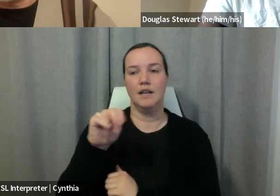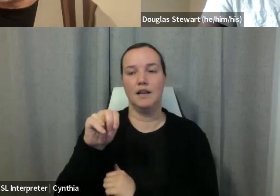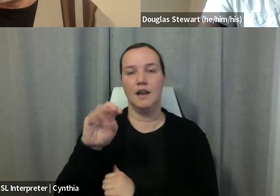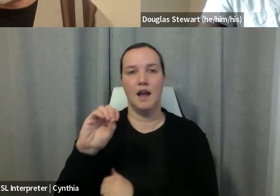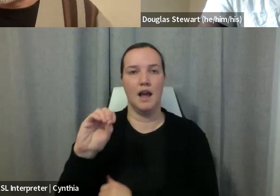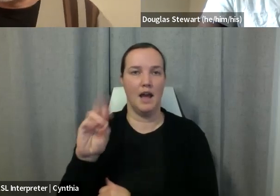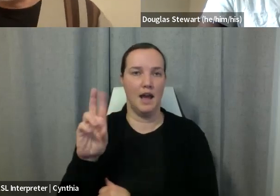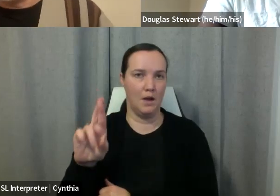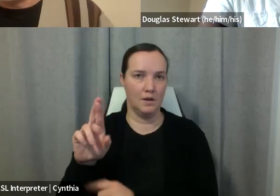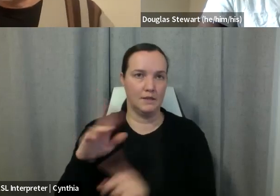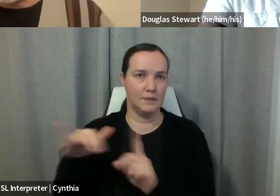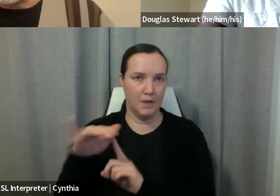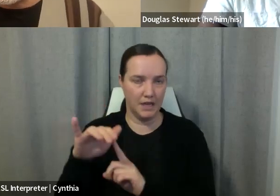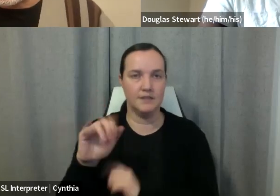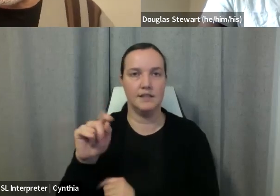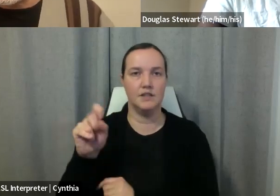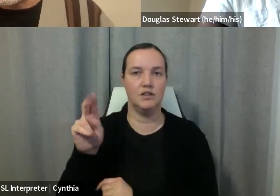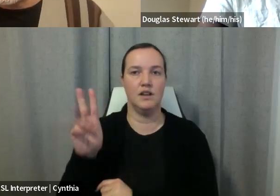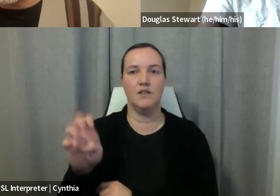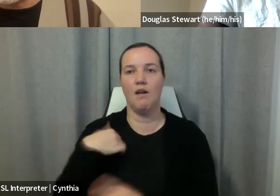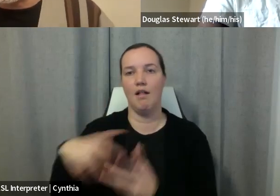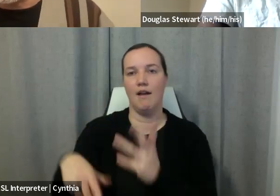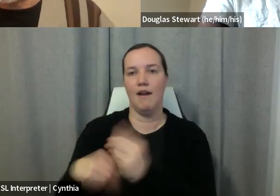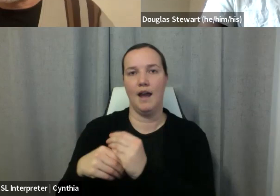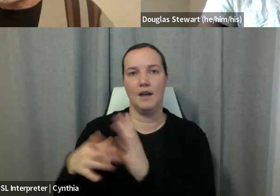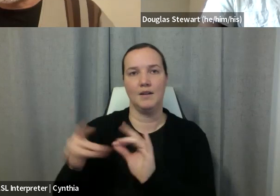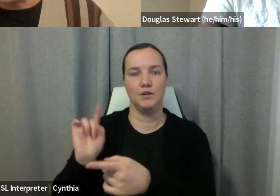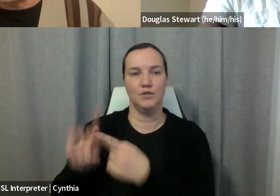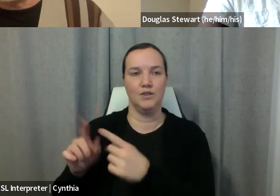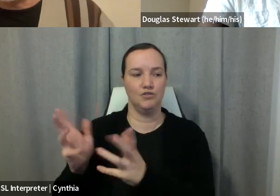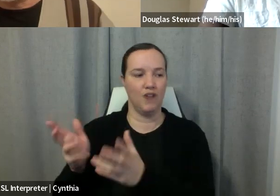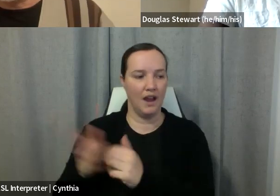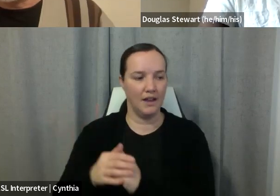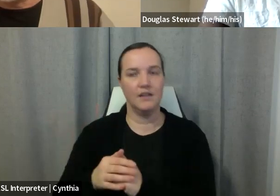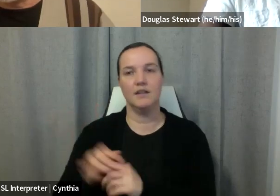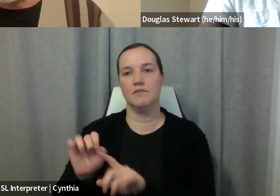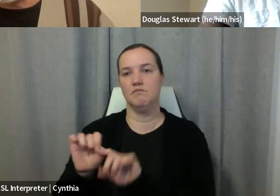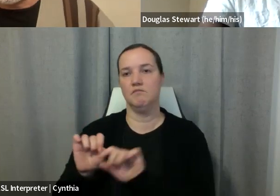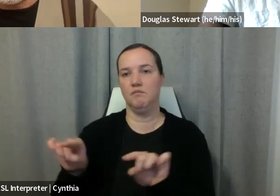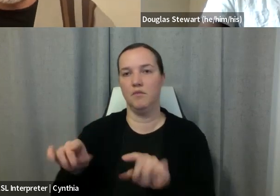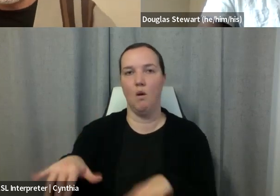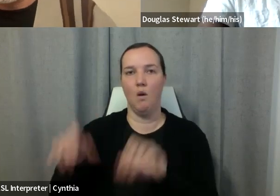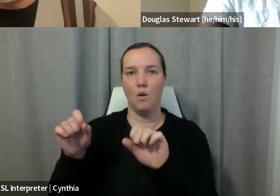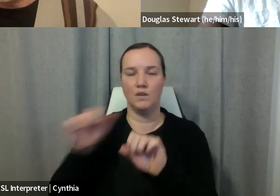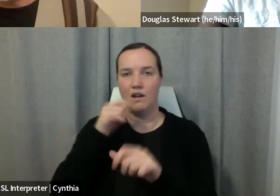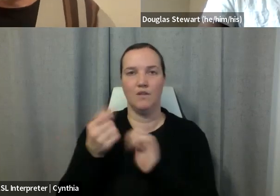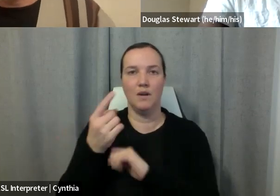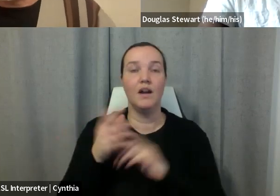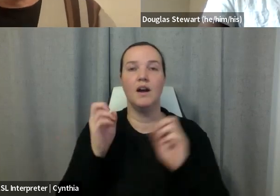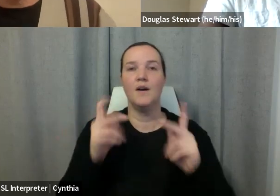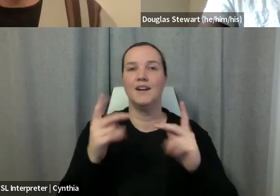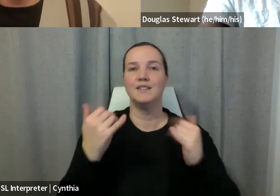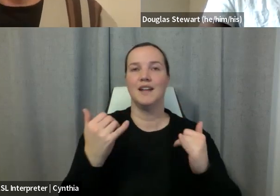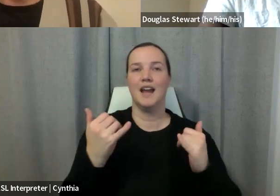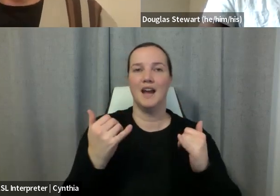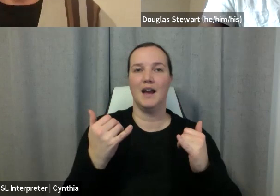a thing in the chat here. Oops, that went to the host. That did not go to everybody. Everyone in meeting, here we go. So there's